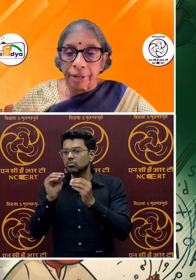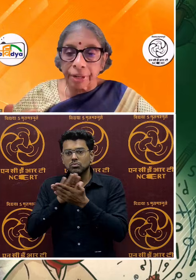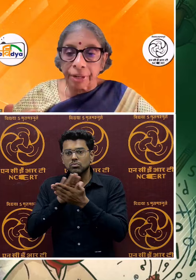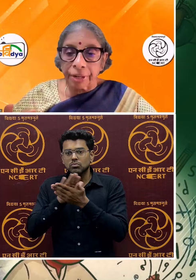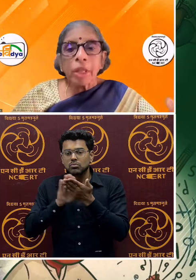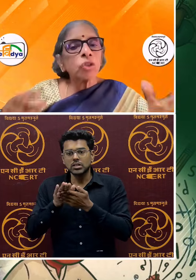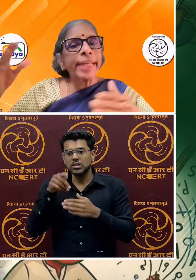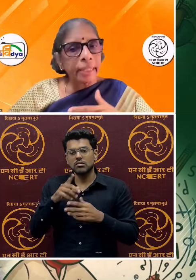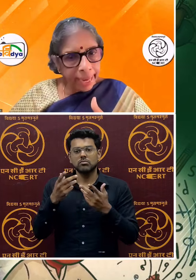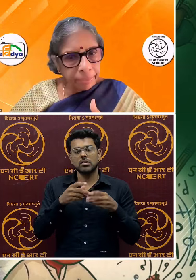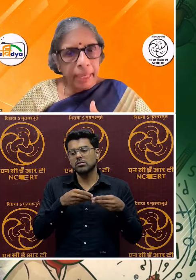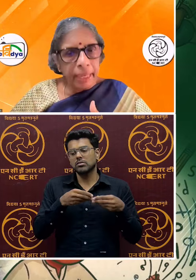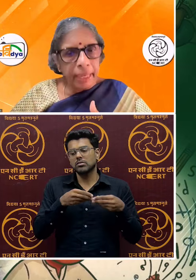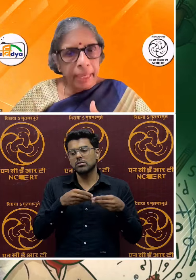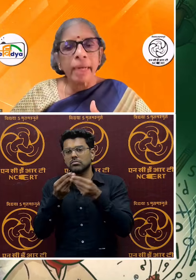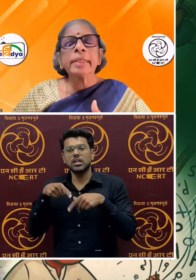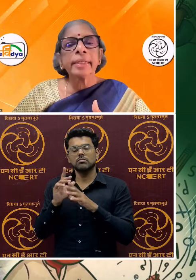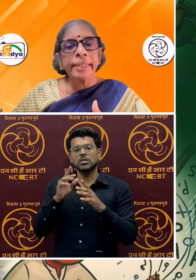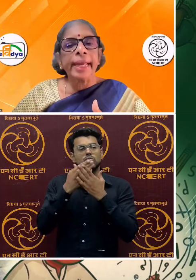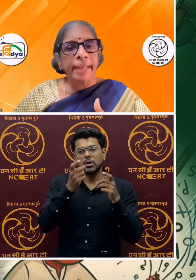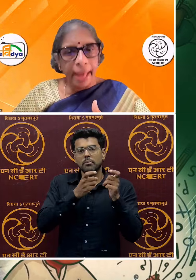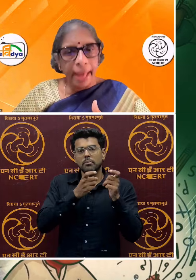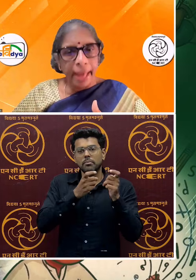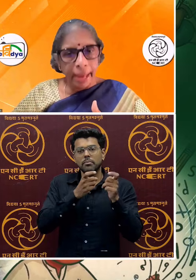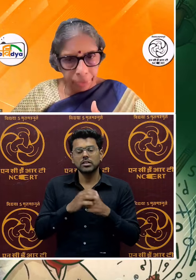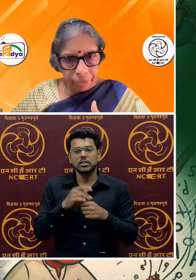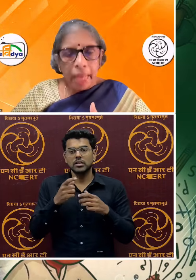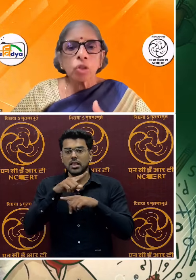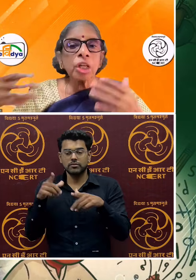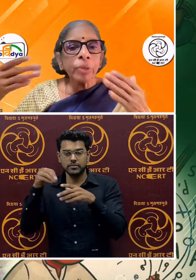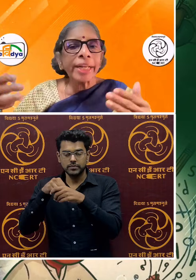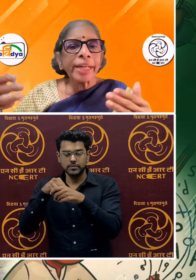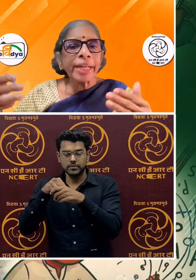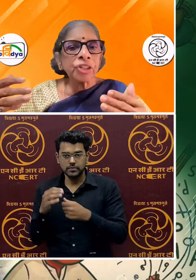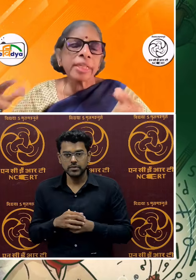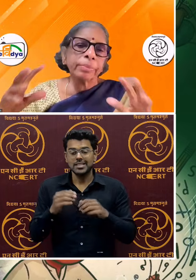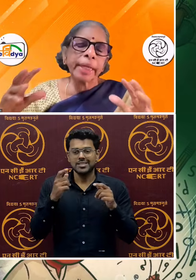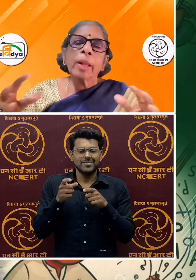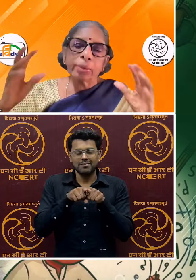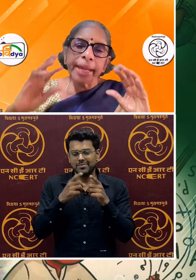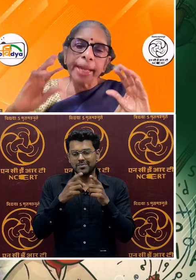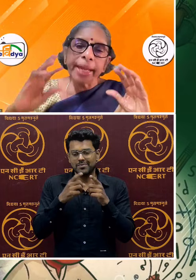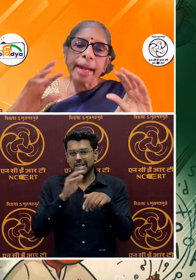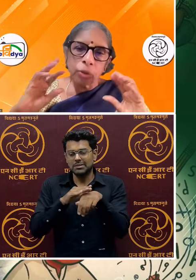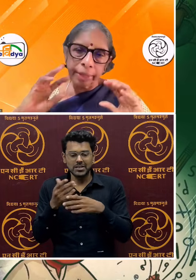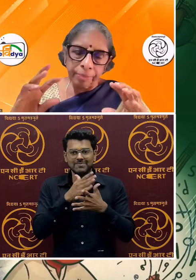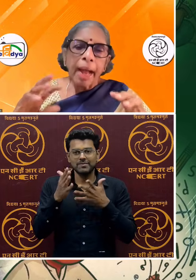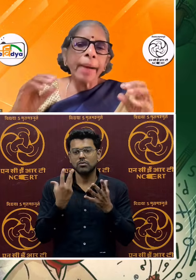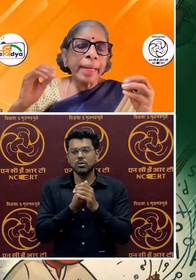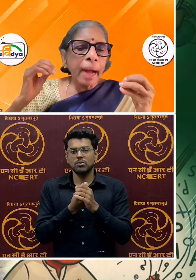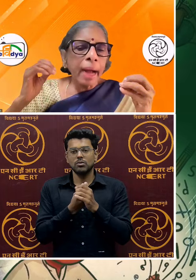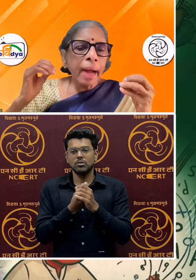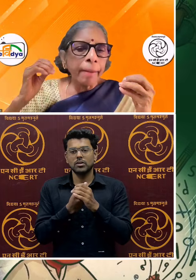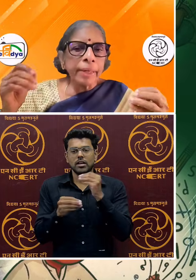is done for him. So then it can be a delay in the language. So stimulation is something that we have to give